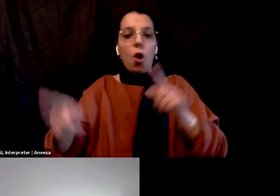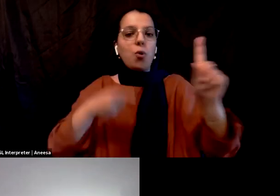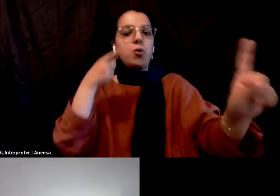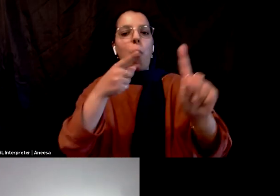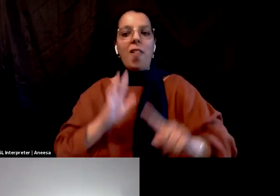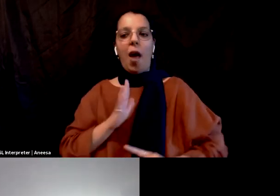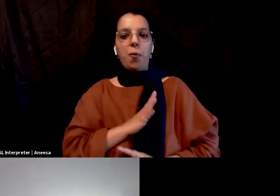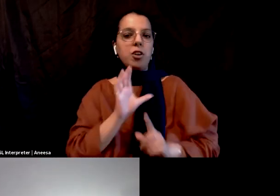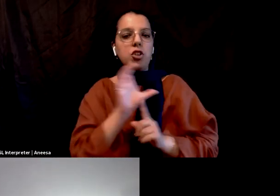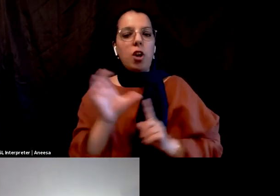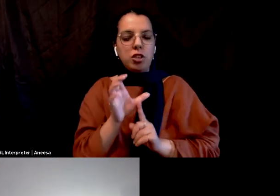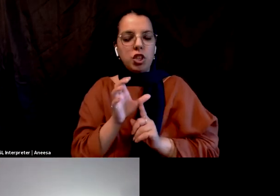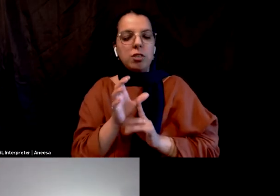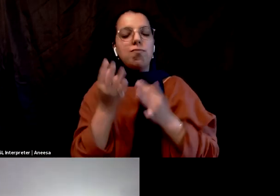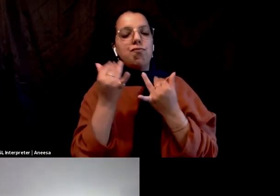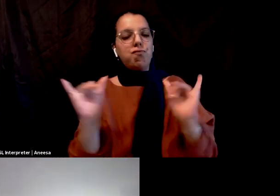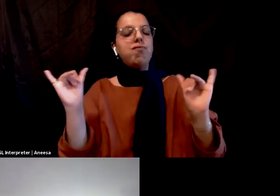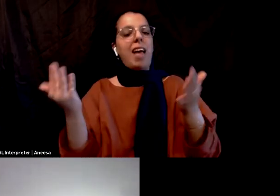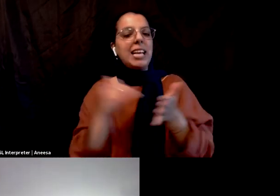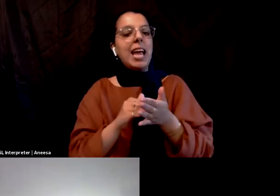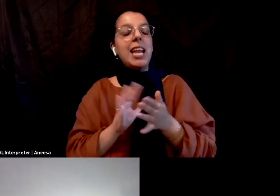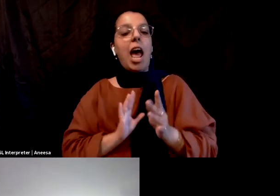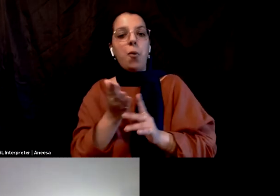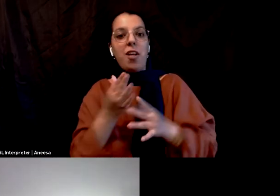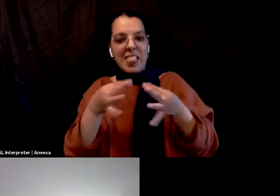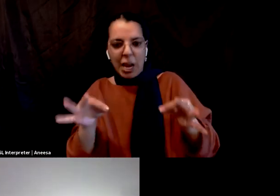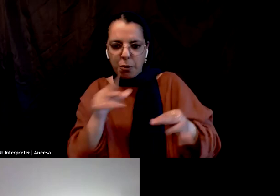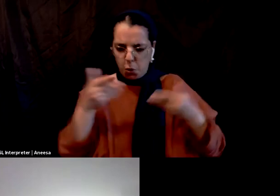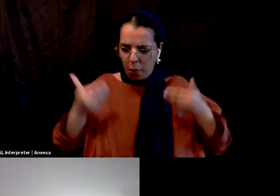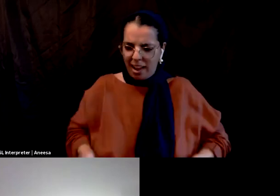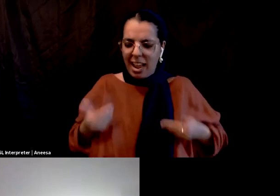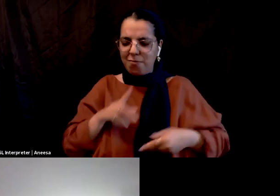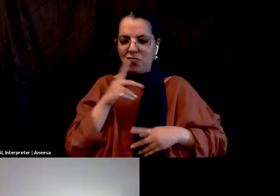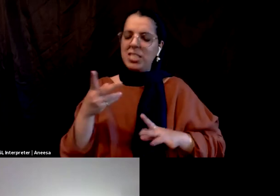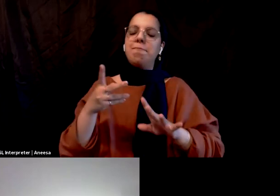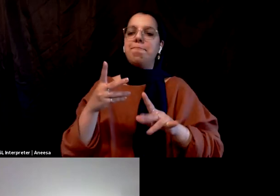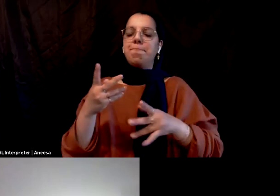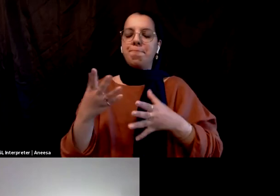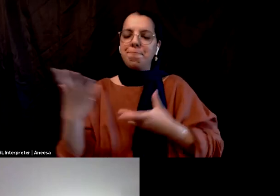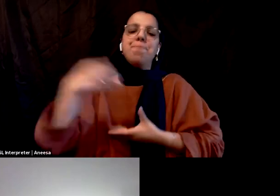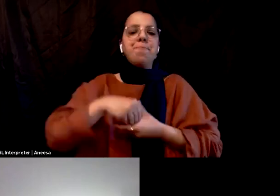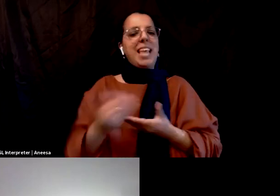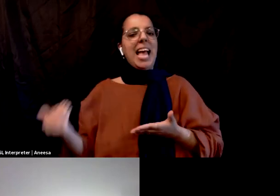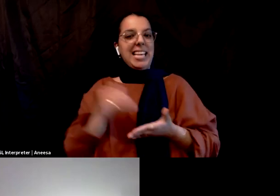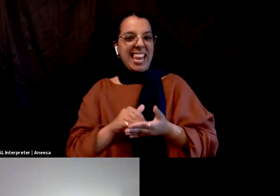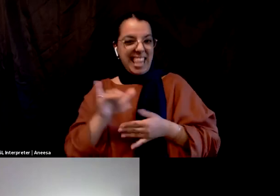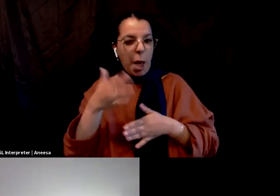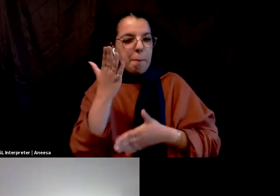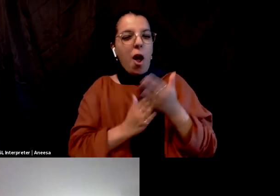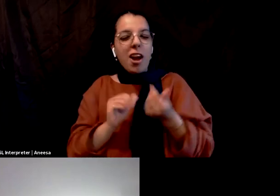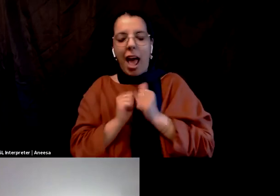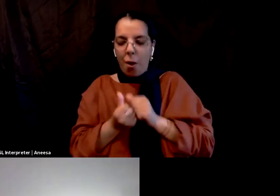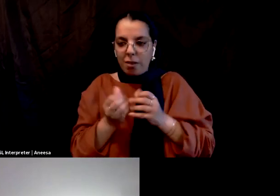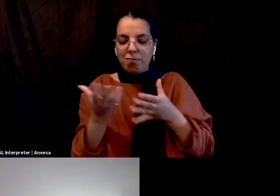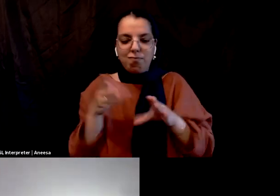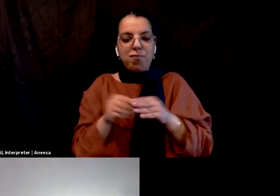community, and as a larger part of a larger community or nation, as it were. So I think